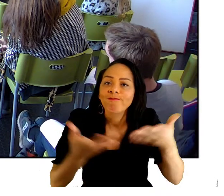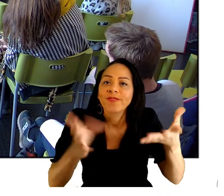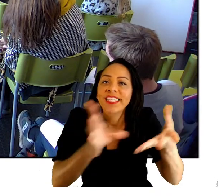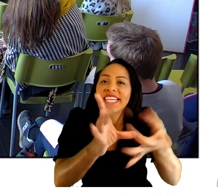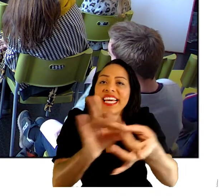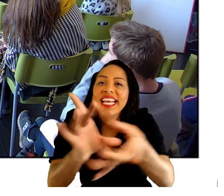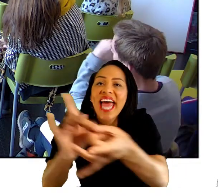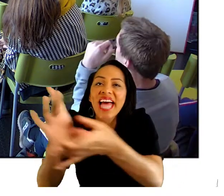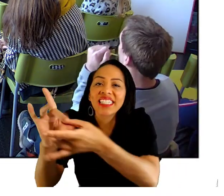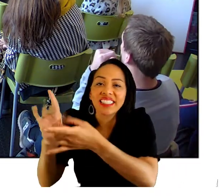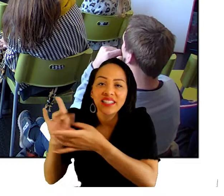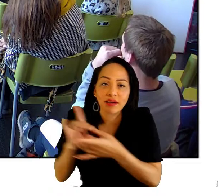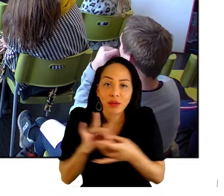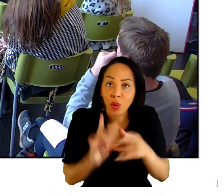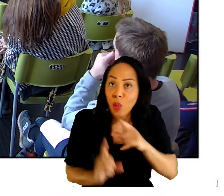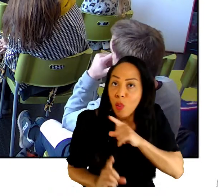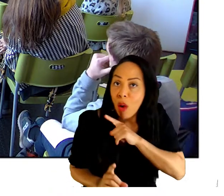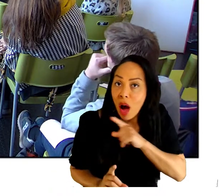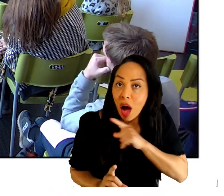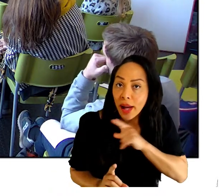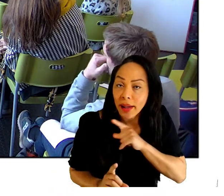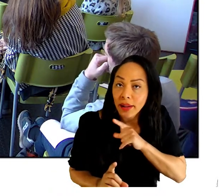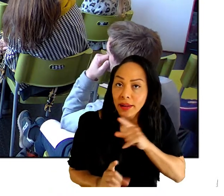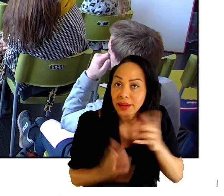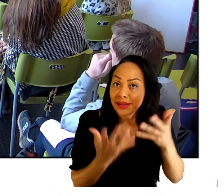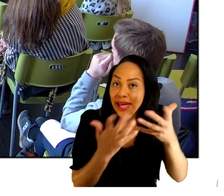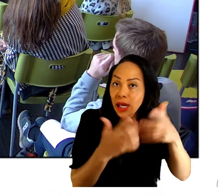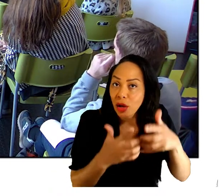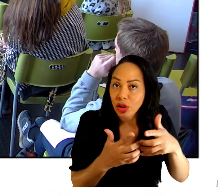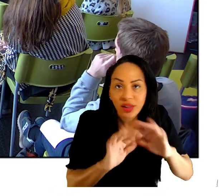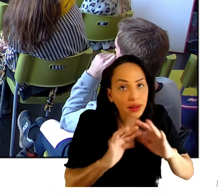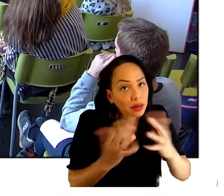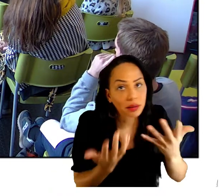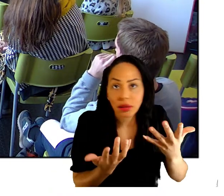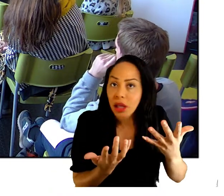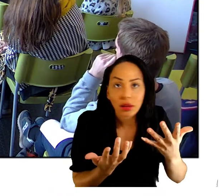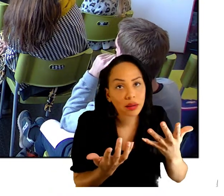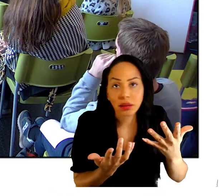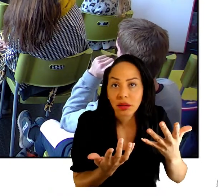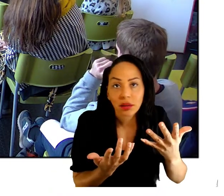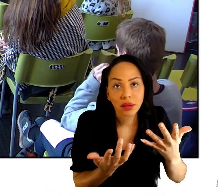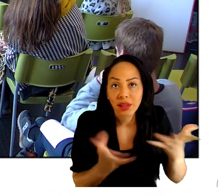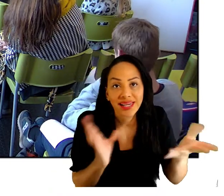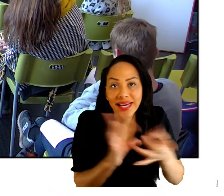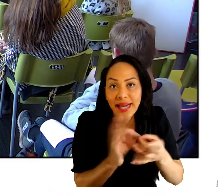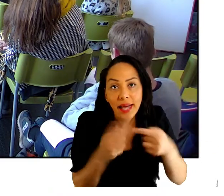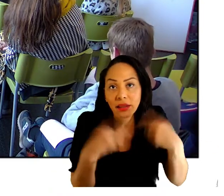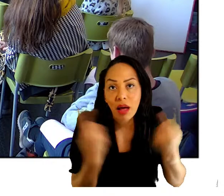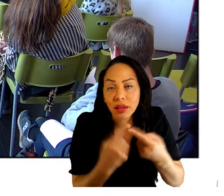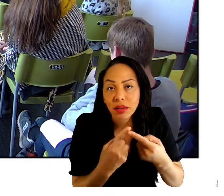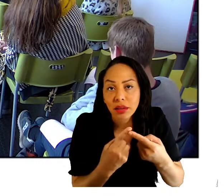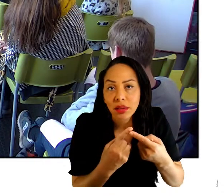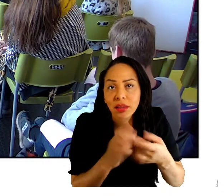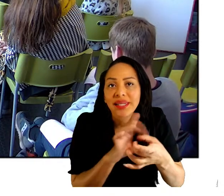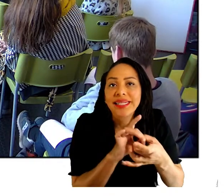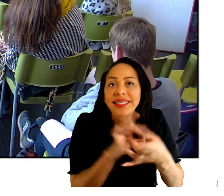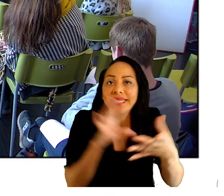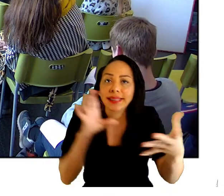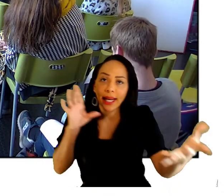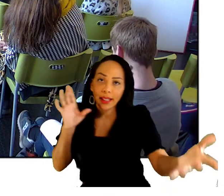the opposite effect. It doesn't connect us, insulates us. So to use this performative moment to